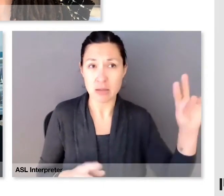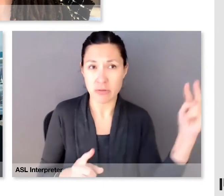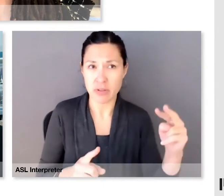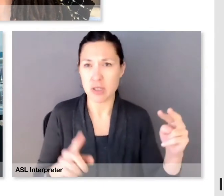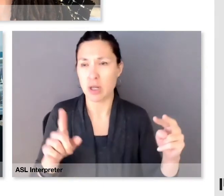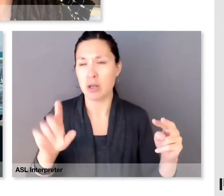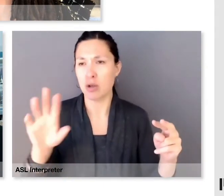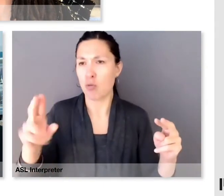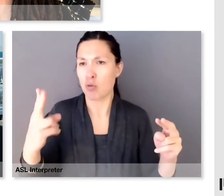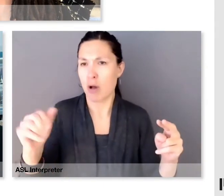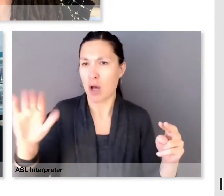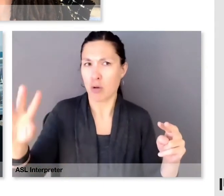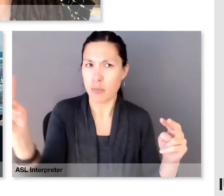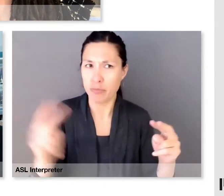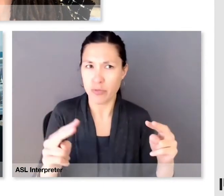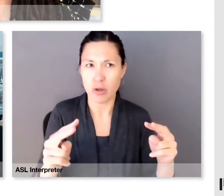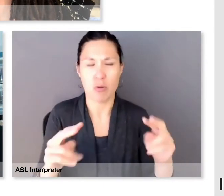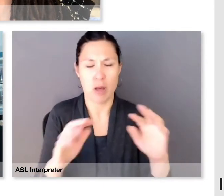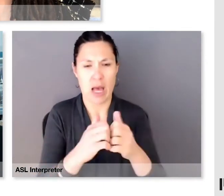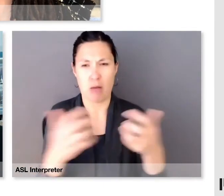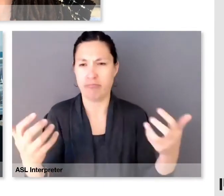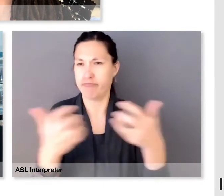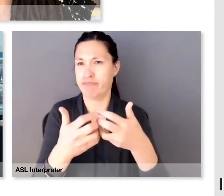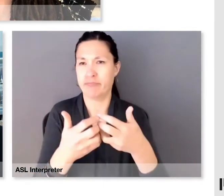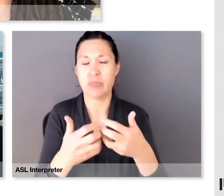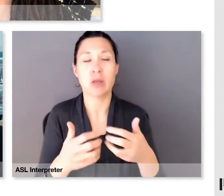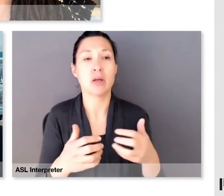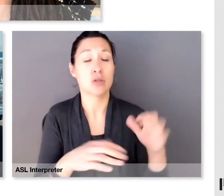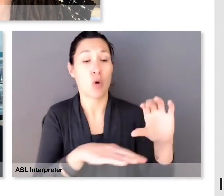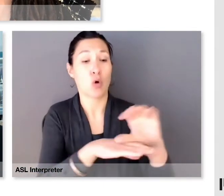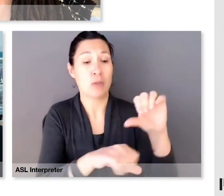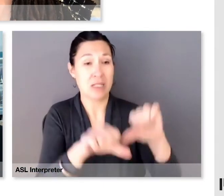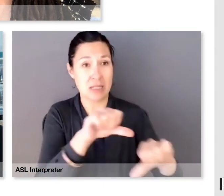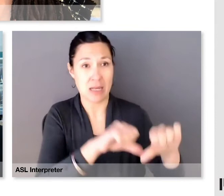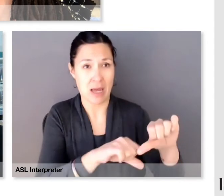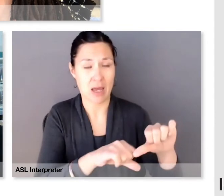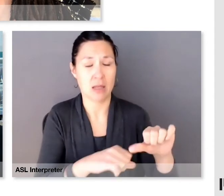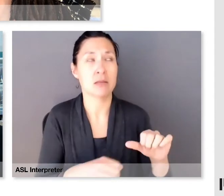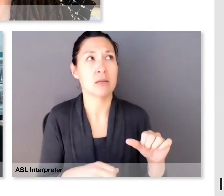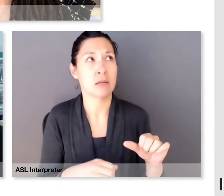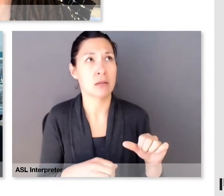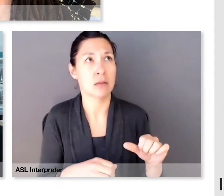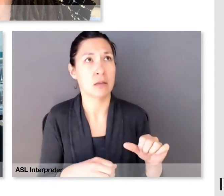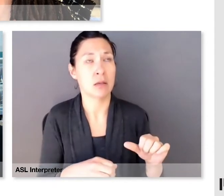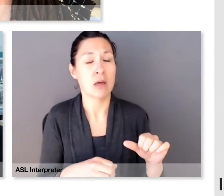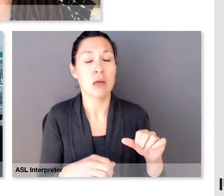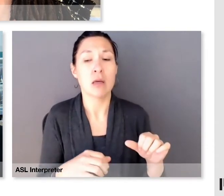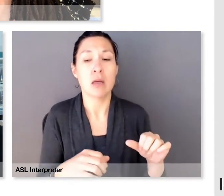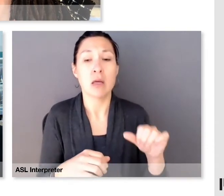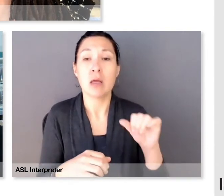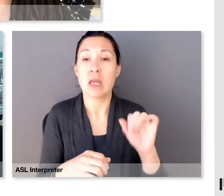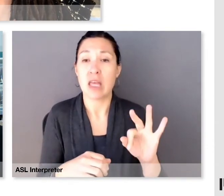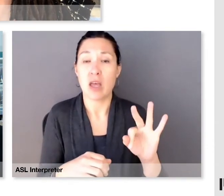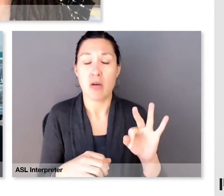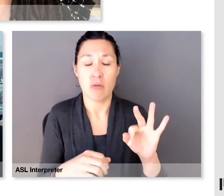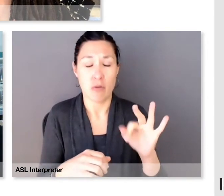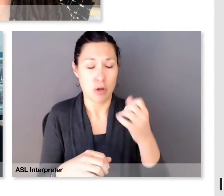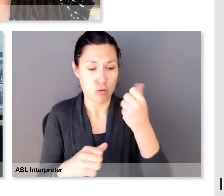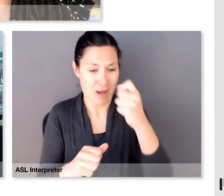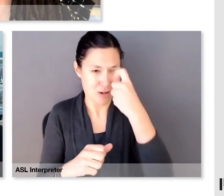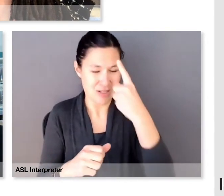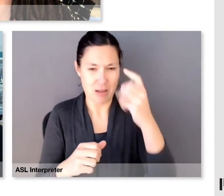in computer science, the idea is that when you look at fairness through the lens